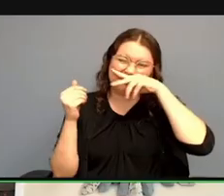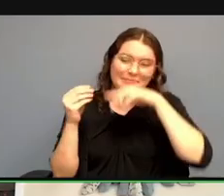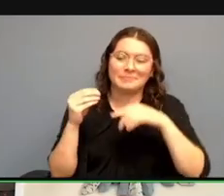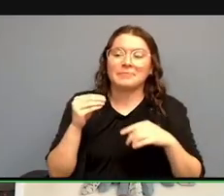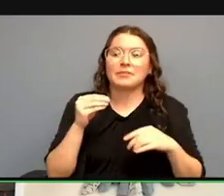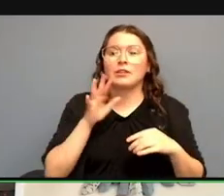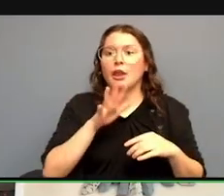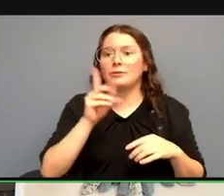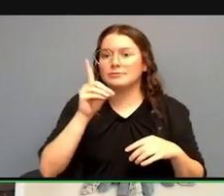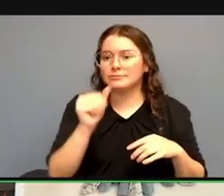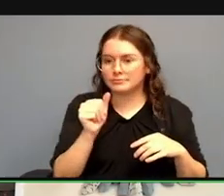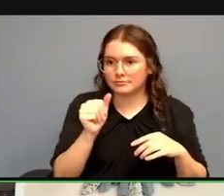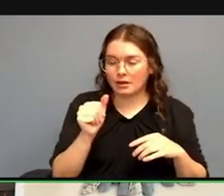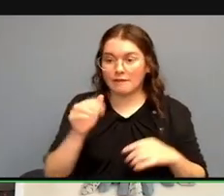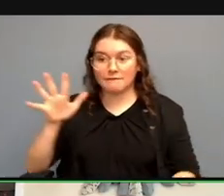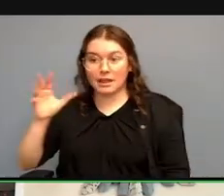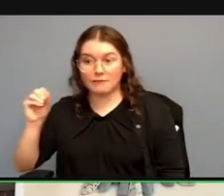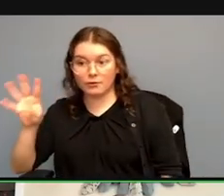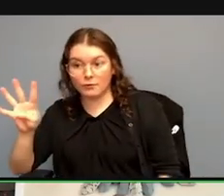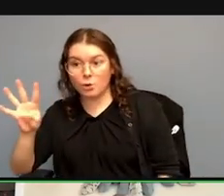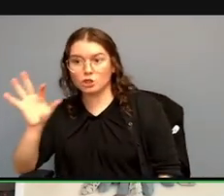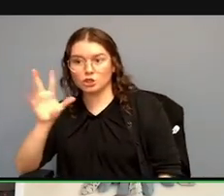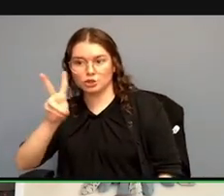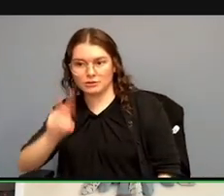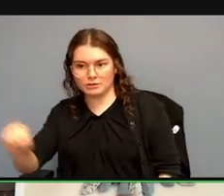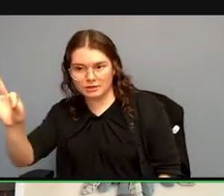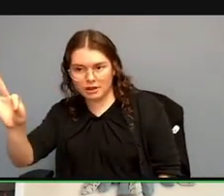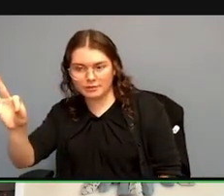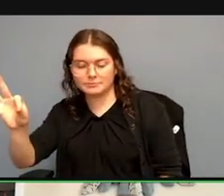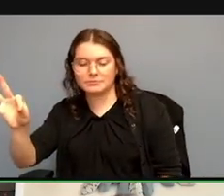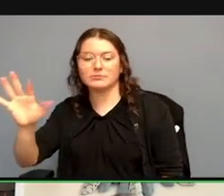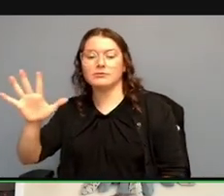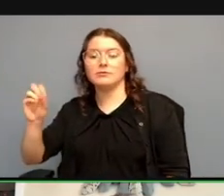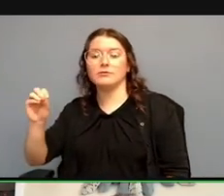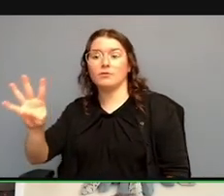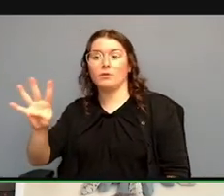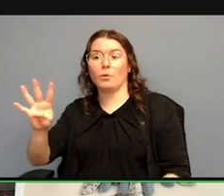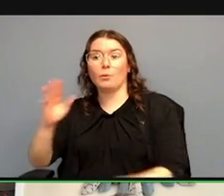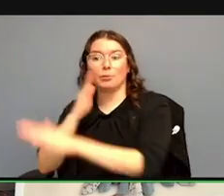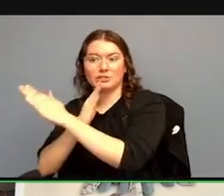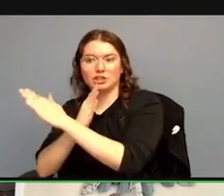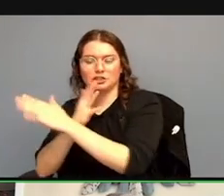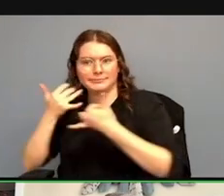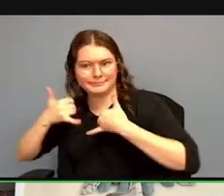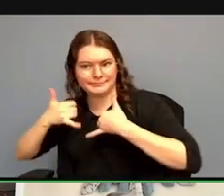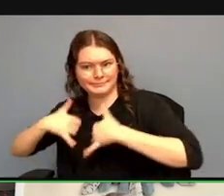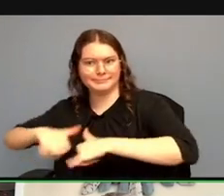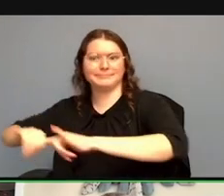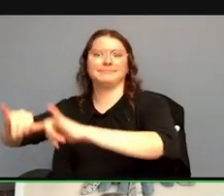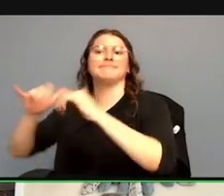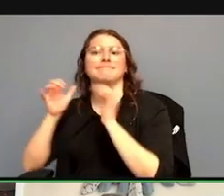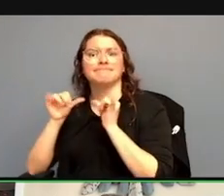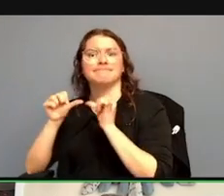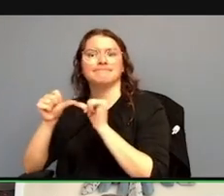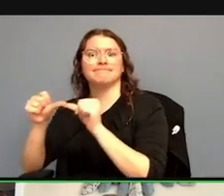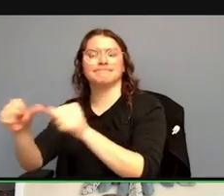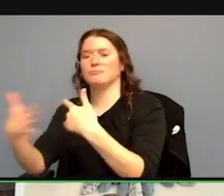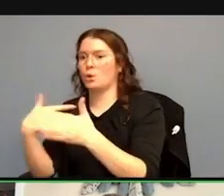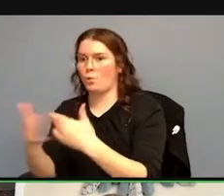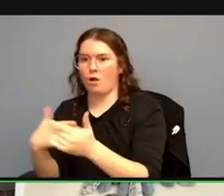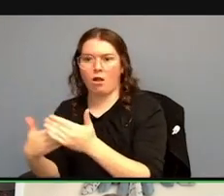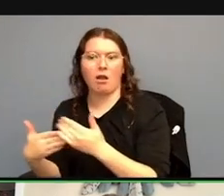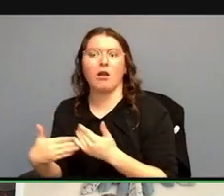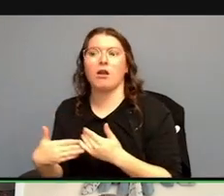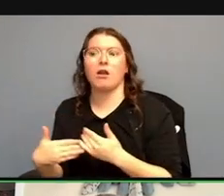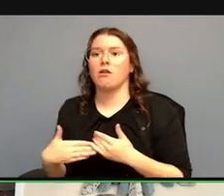a 504, as of 2009, the 504 protections are still in place regardless, regardless